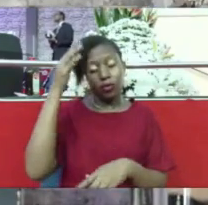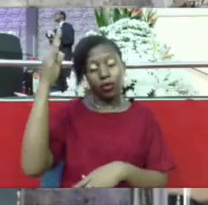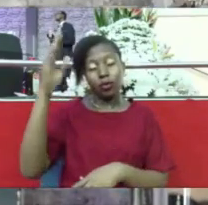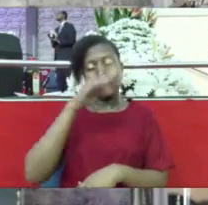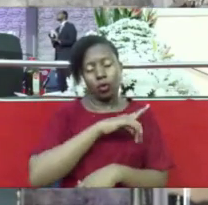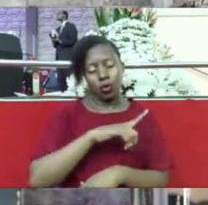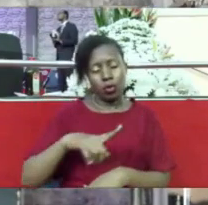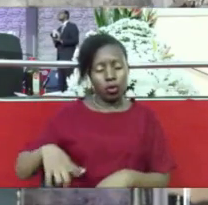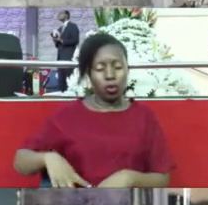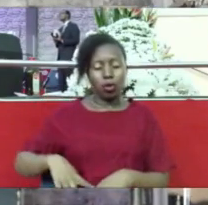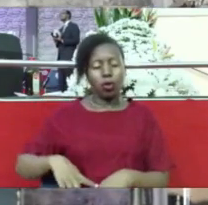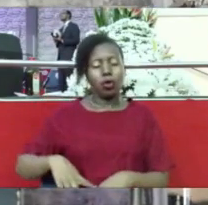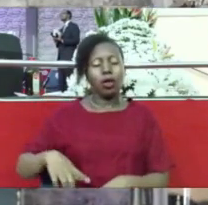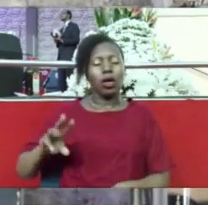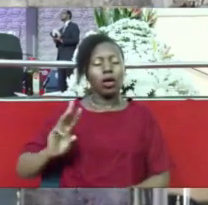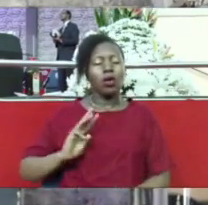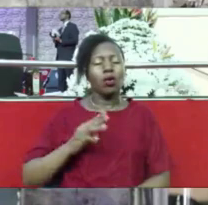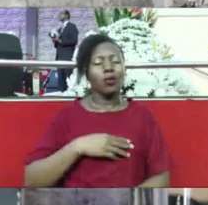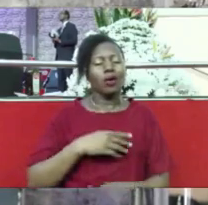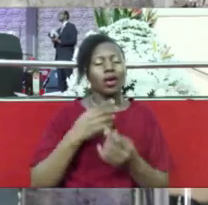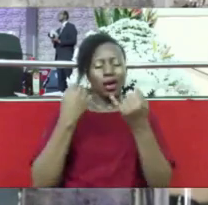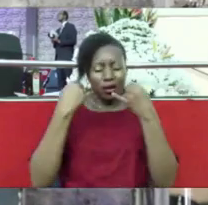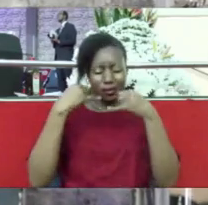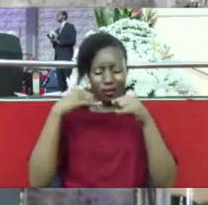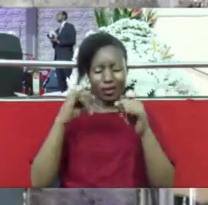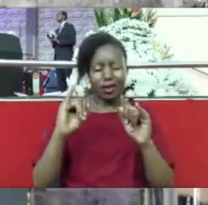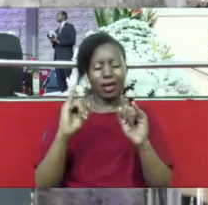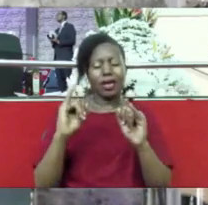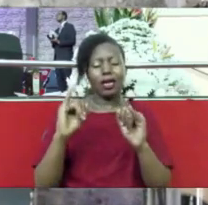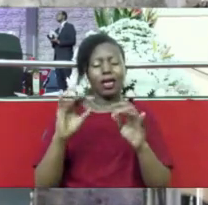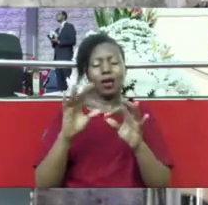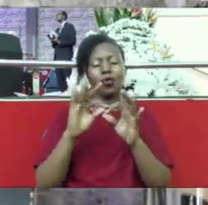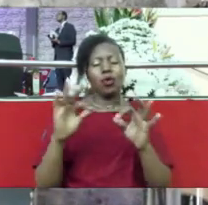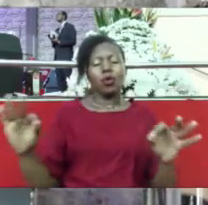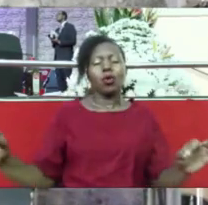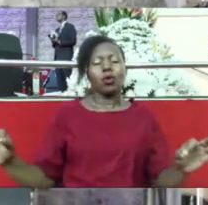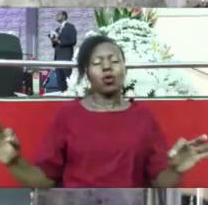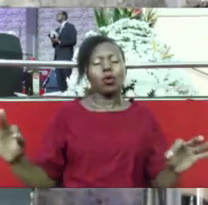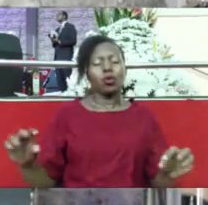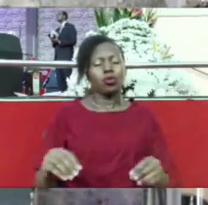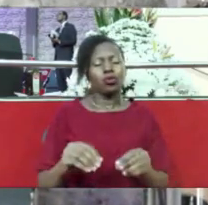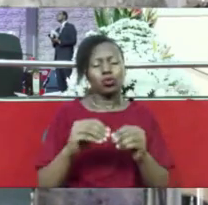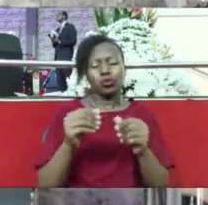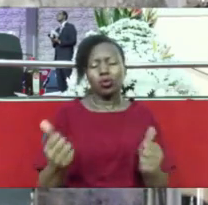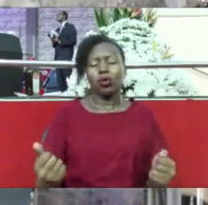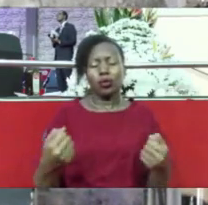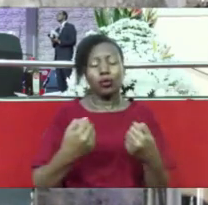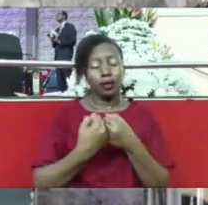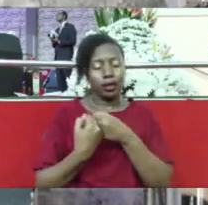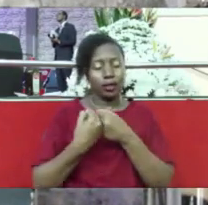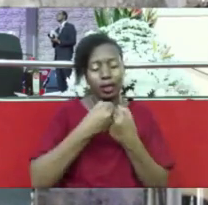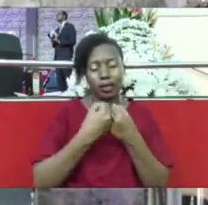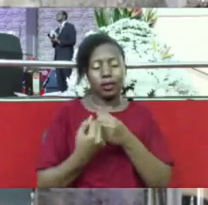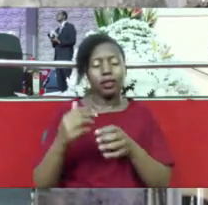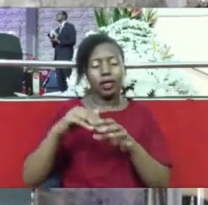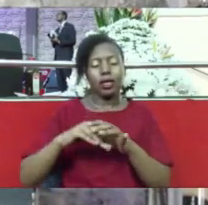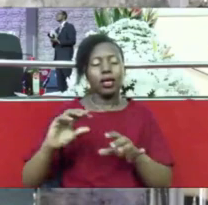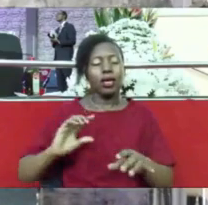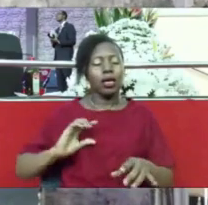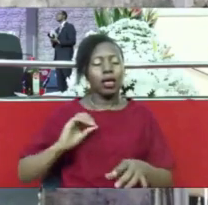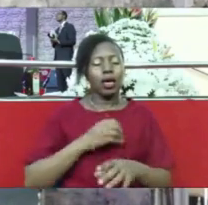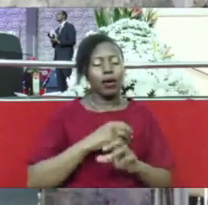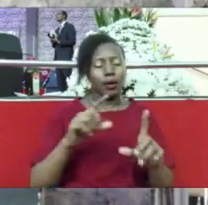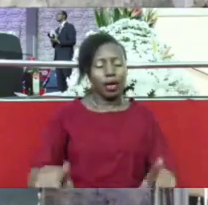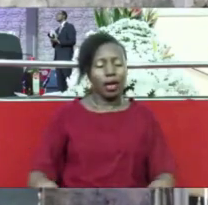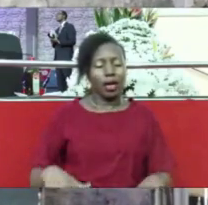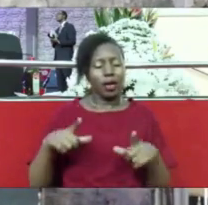ajili yako. We have tried for so long to thresh the mountains in our lives. Tumejaribu kuvunja milima katika maisha yetu. But today we have realized we